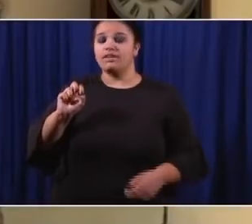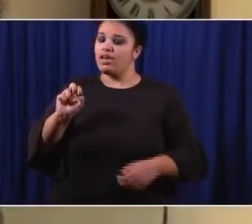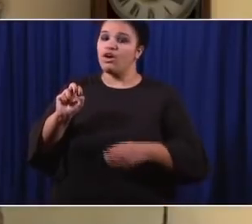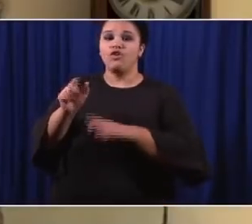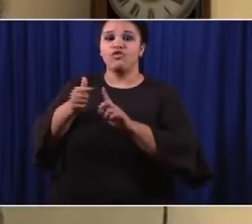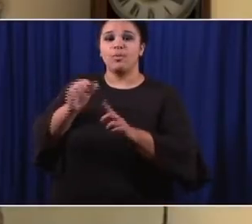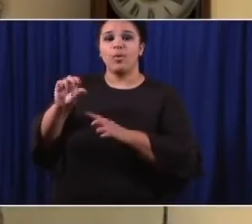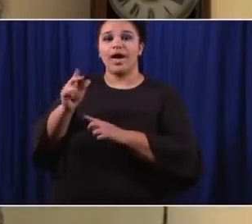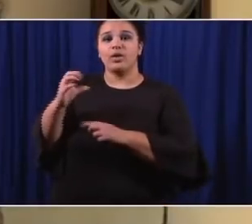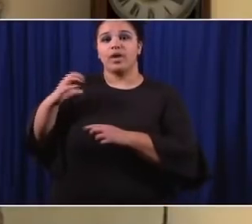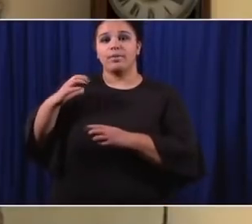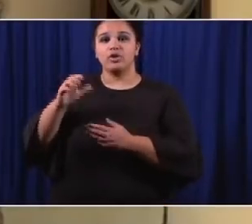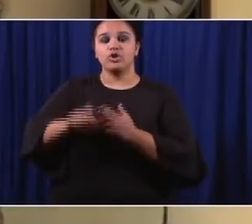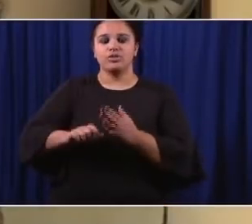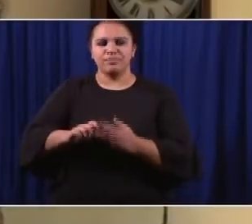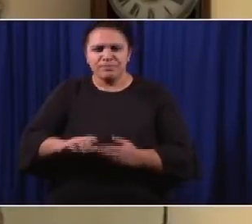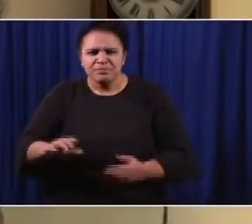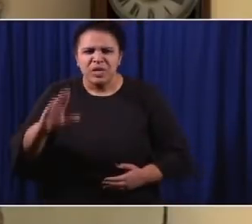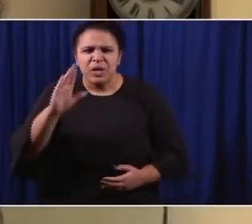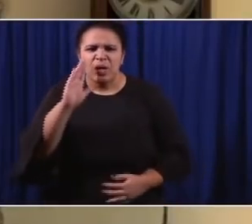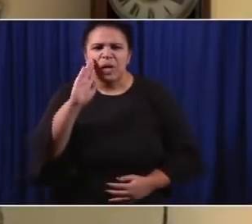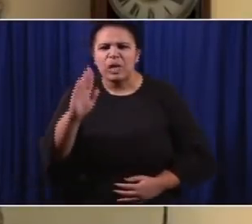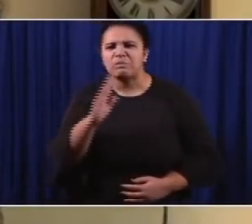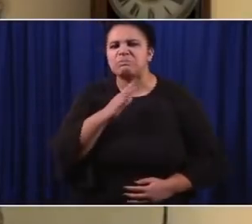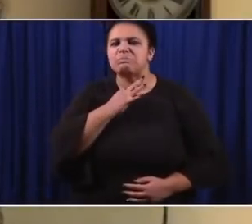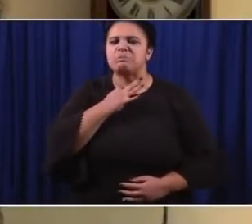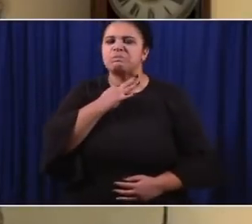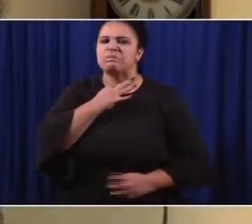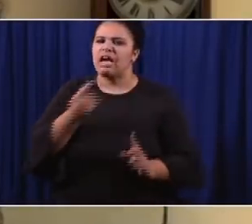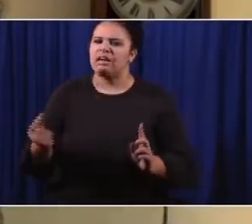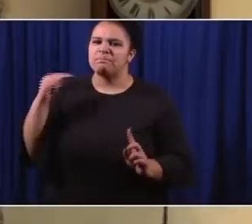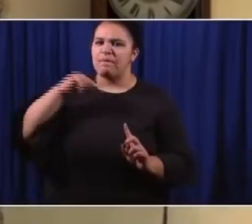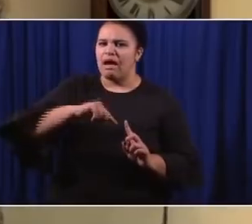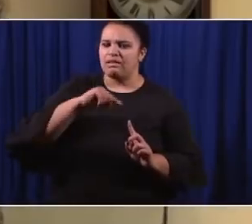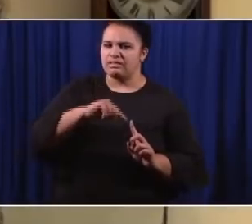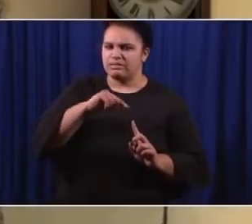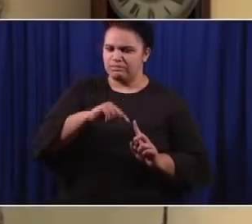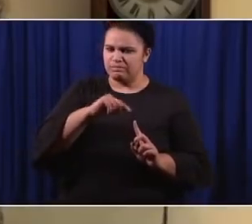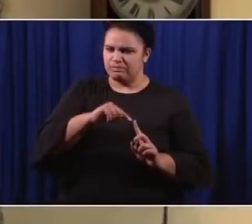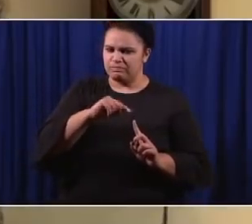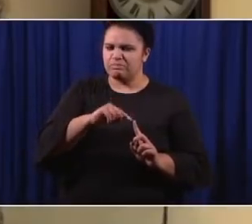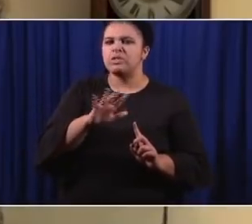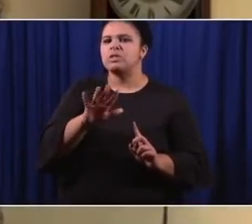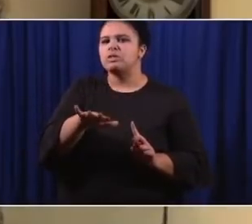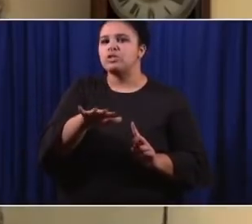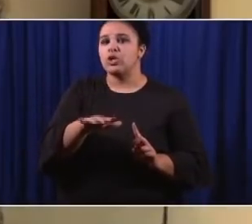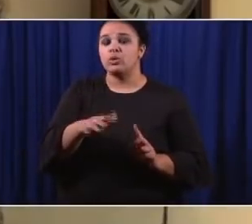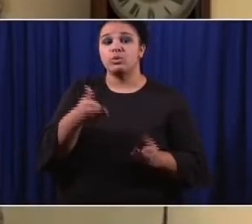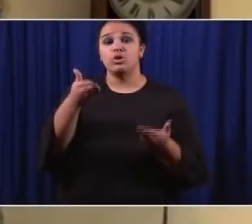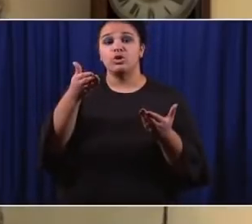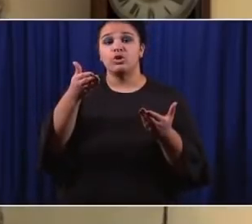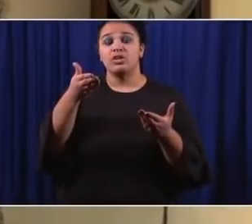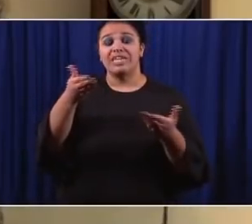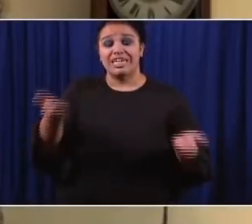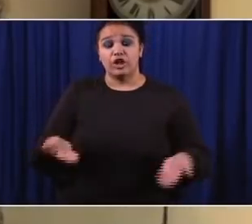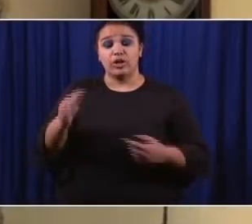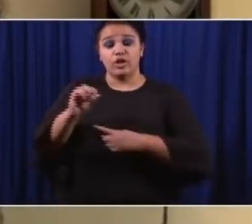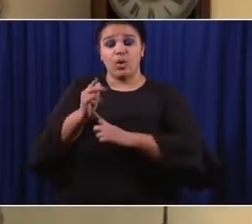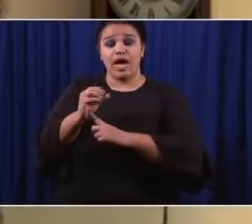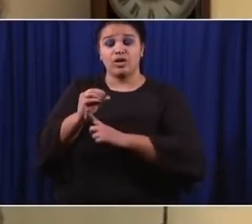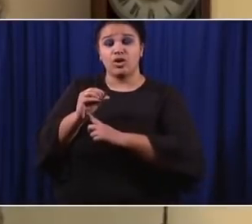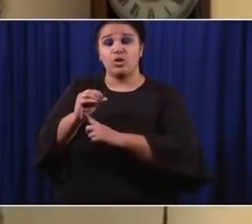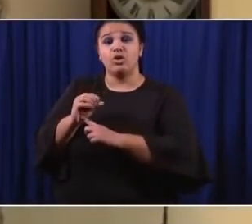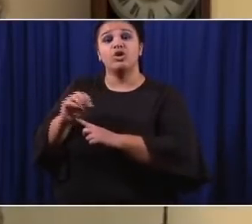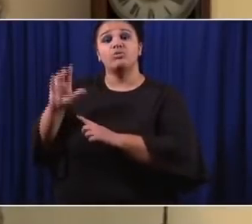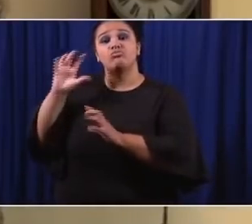I want to follow up on Laura's question, particularly as you're Donald Trump's honorary co-chair in Ohio.